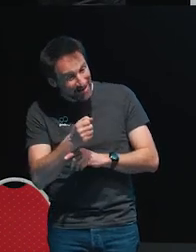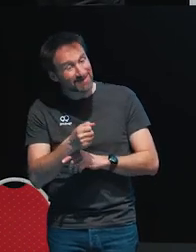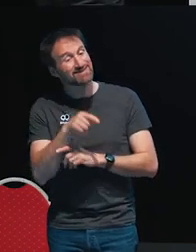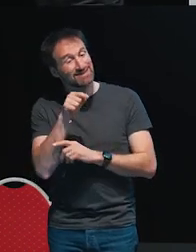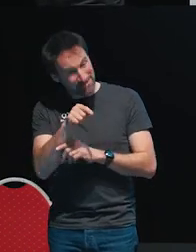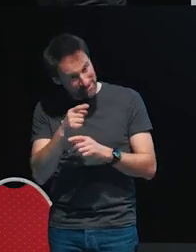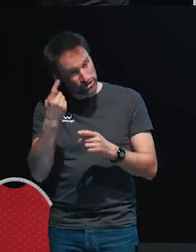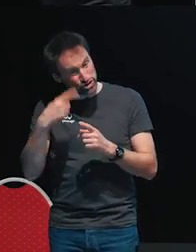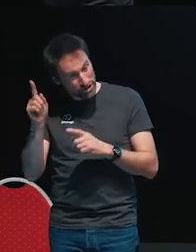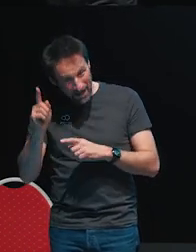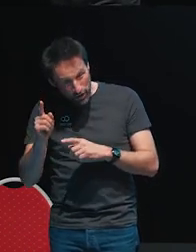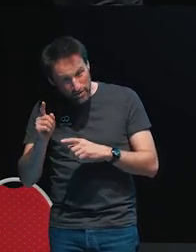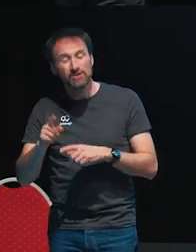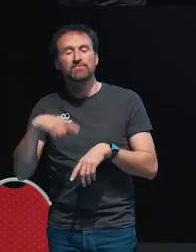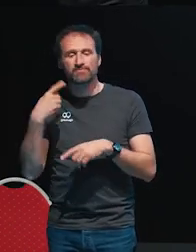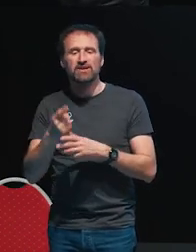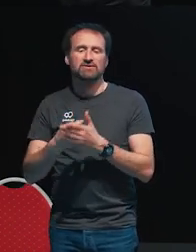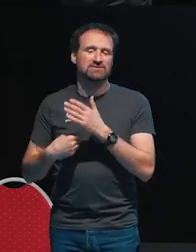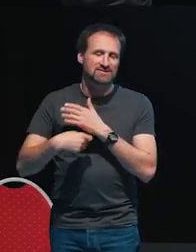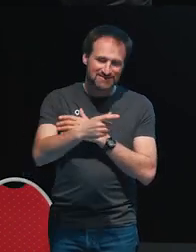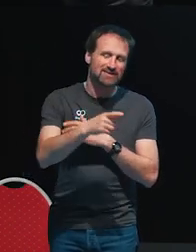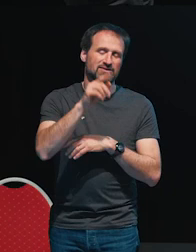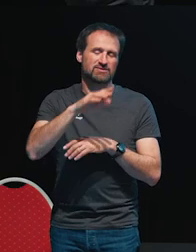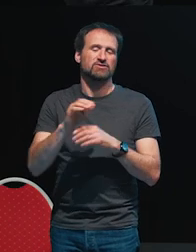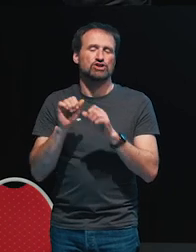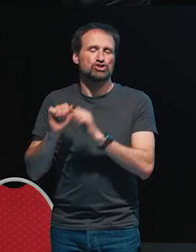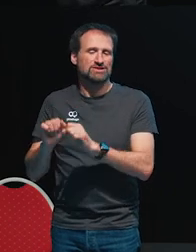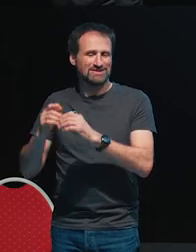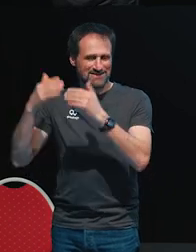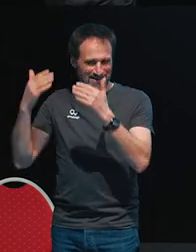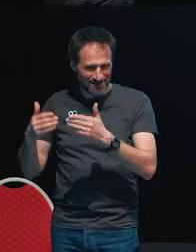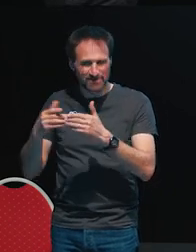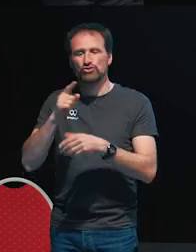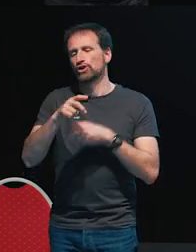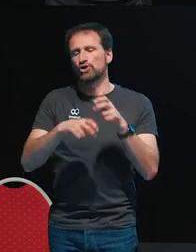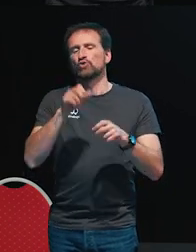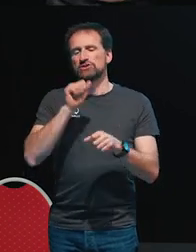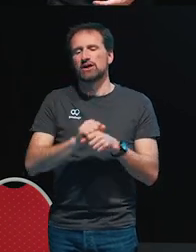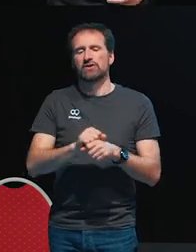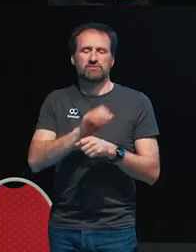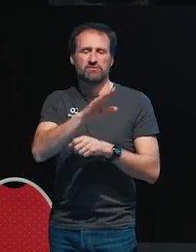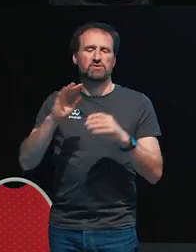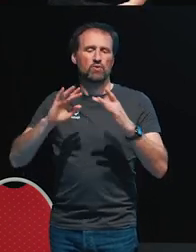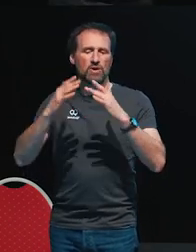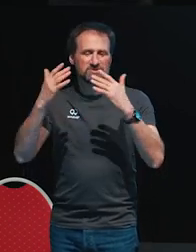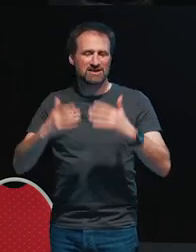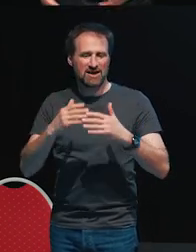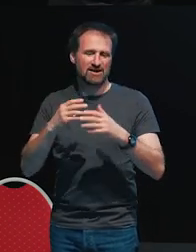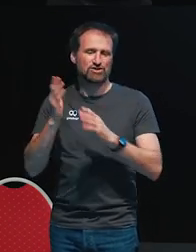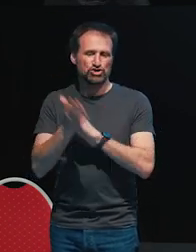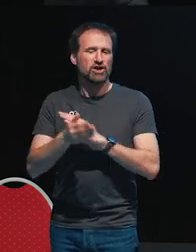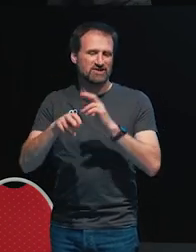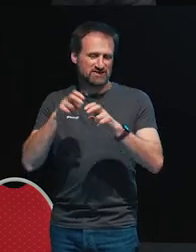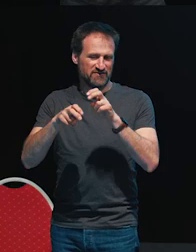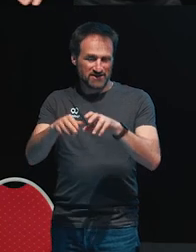out, it will send back the protected page, and the user can continue using your service, your website. But it will not